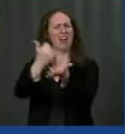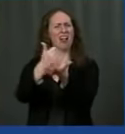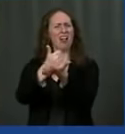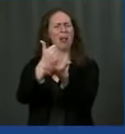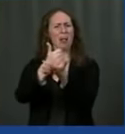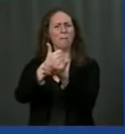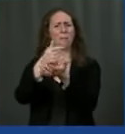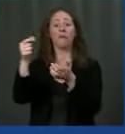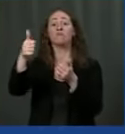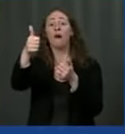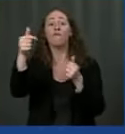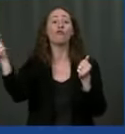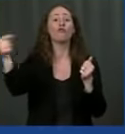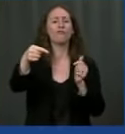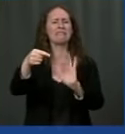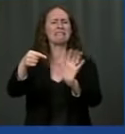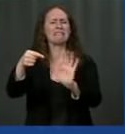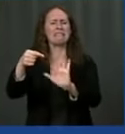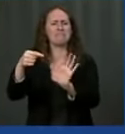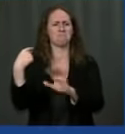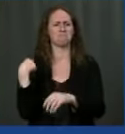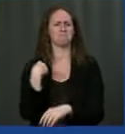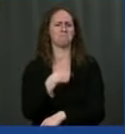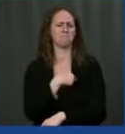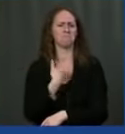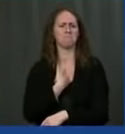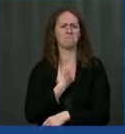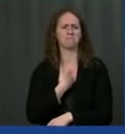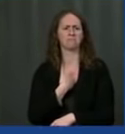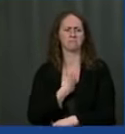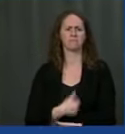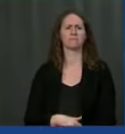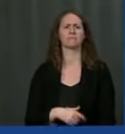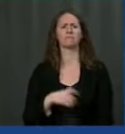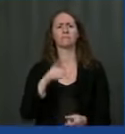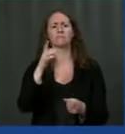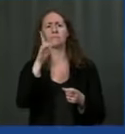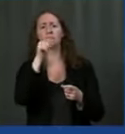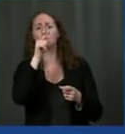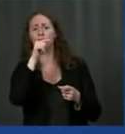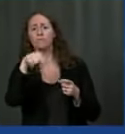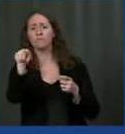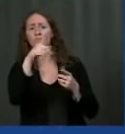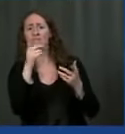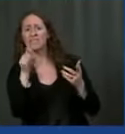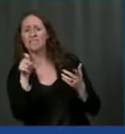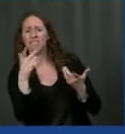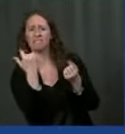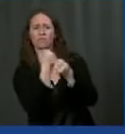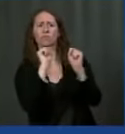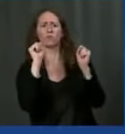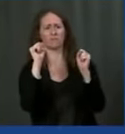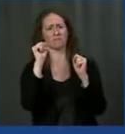they may want to get out. And it might be a best idea for them to get out because it's going to be difficult life for quite some time.